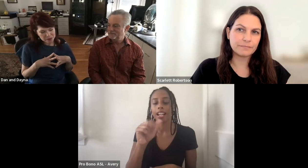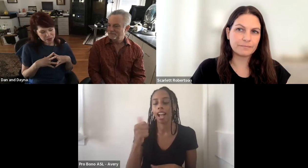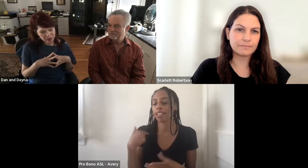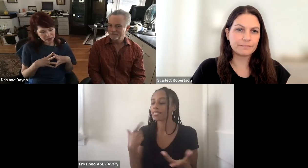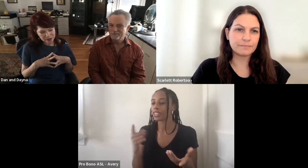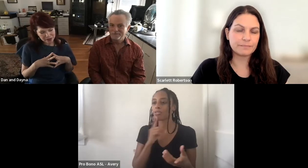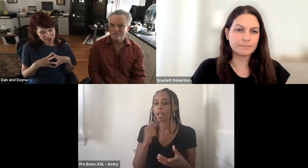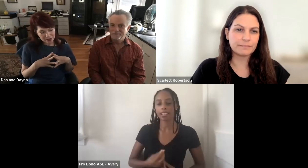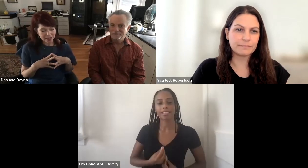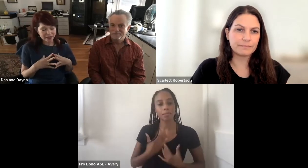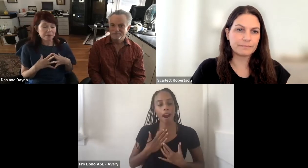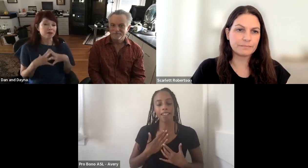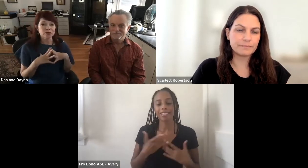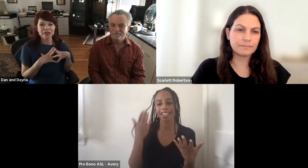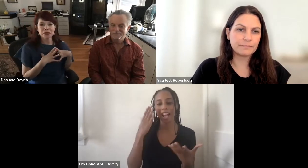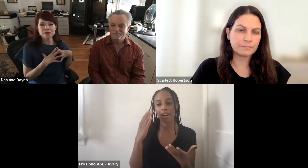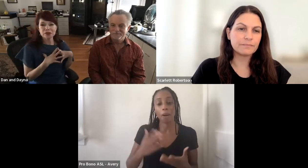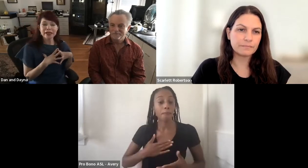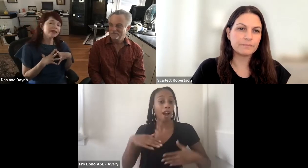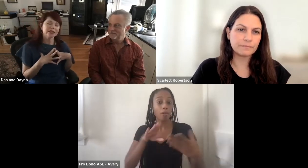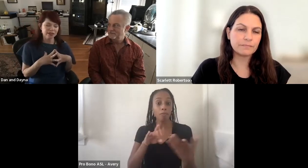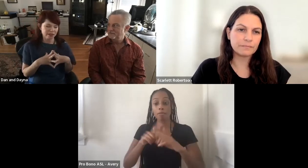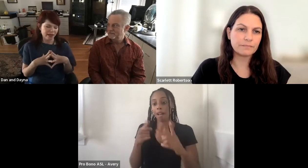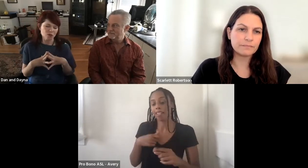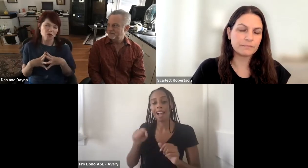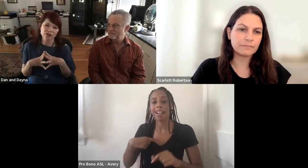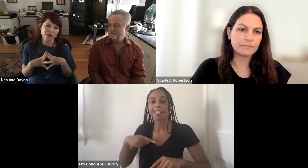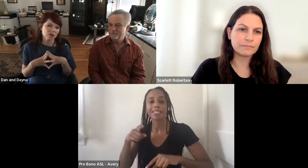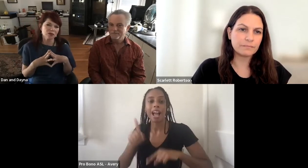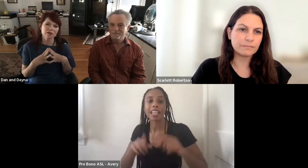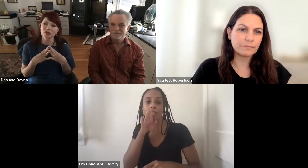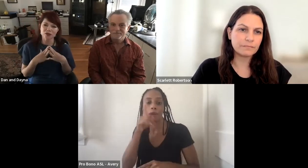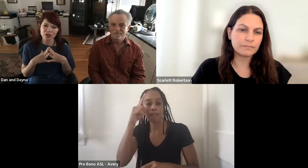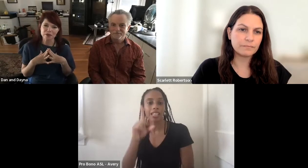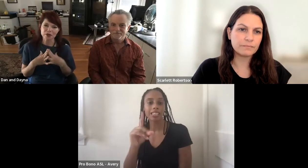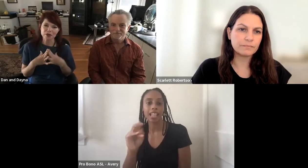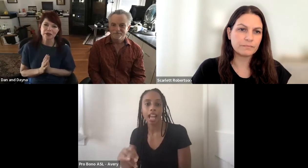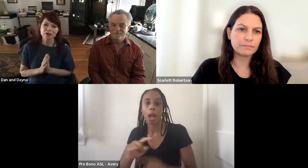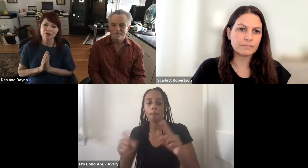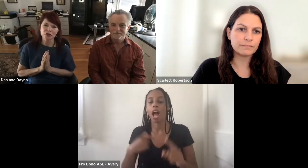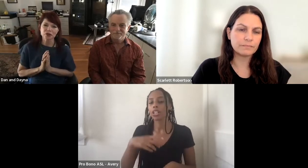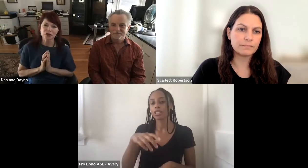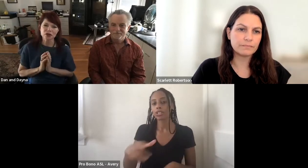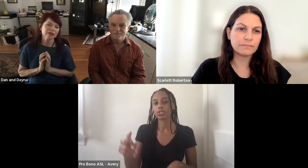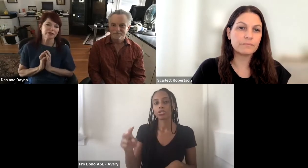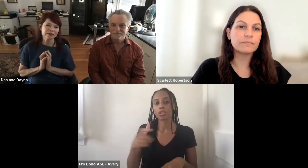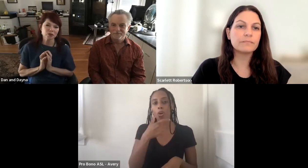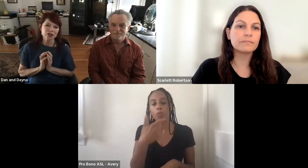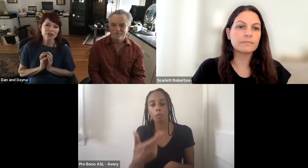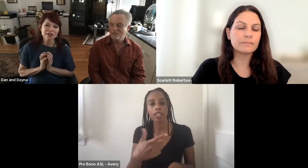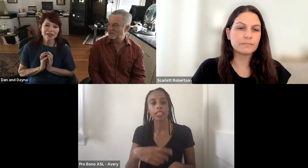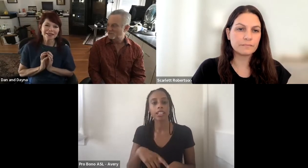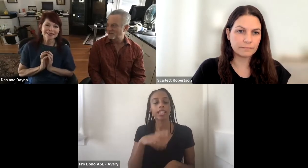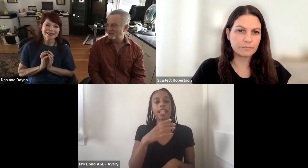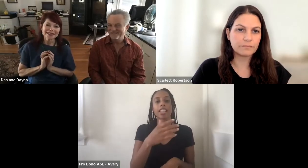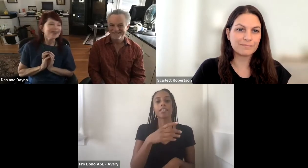know, inspired, I can say my approach, I can't speak for Dan, is having watched this older documentary by Lars von Trier called The Five